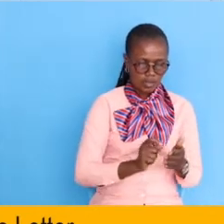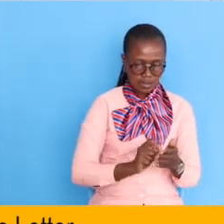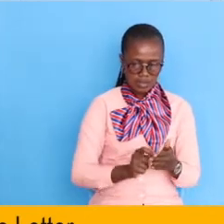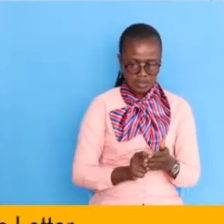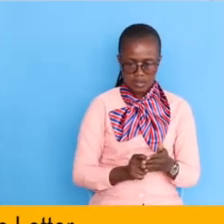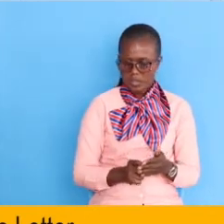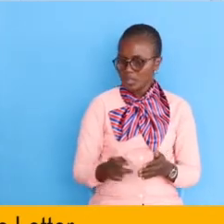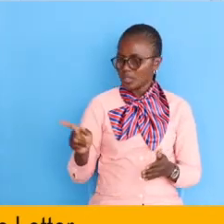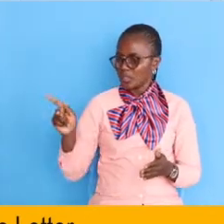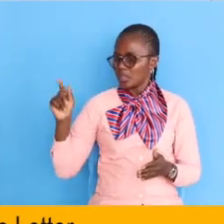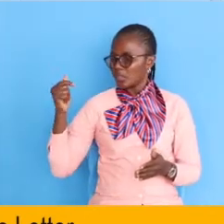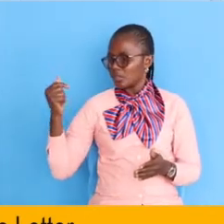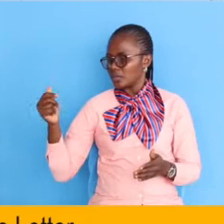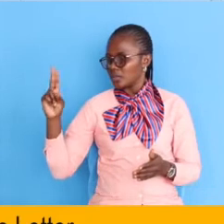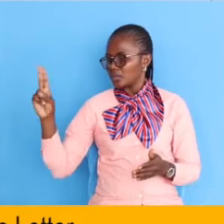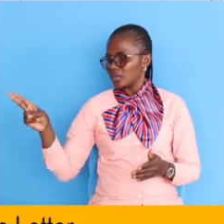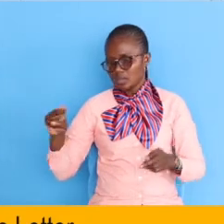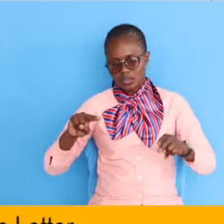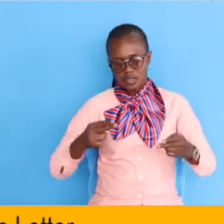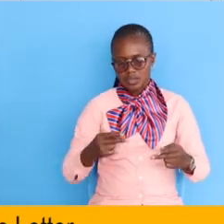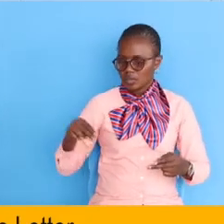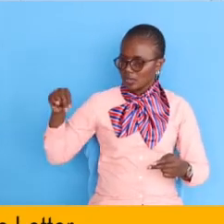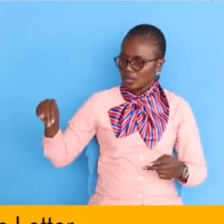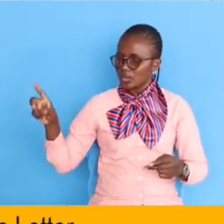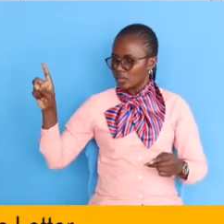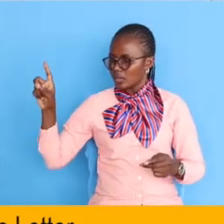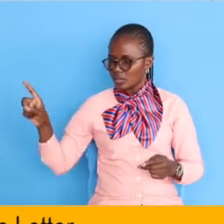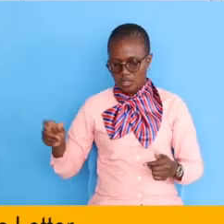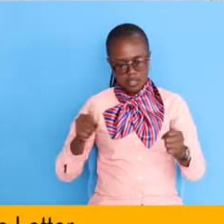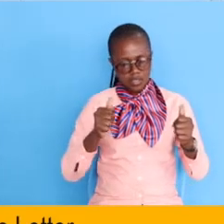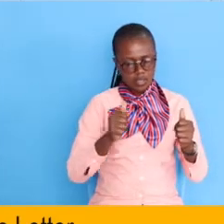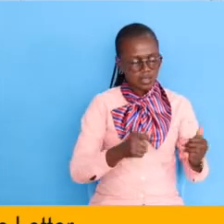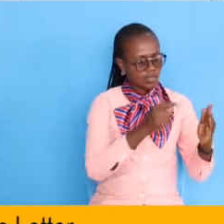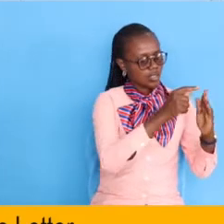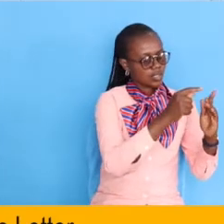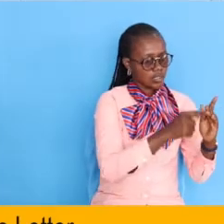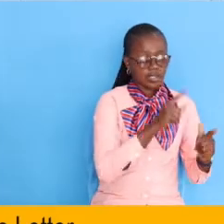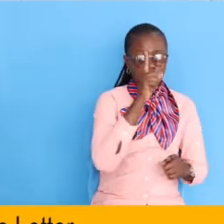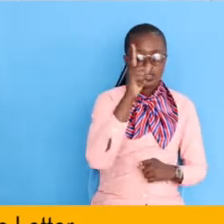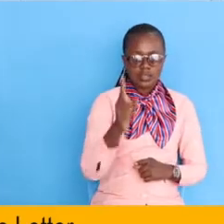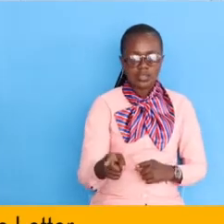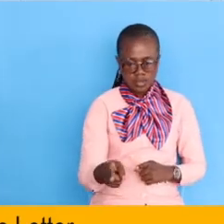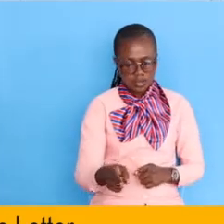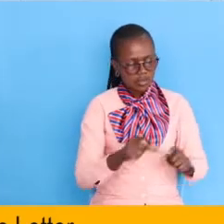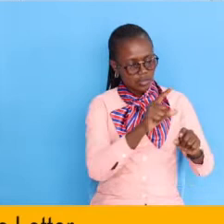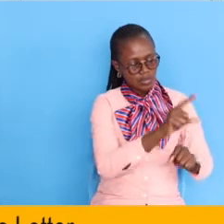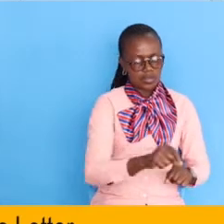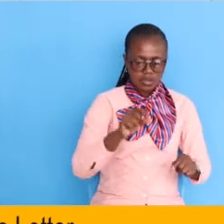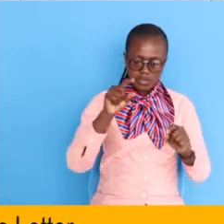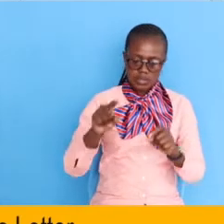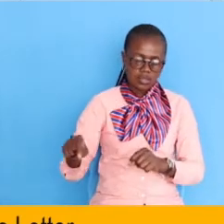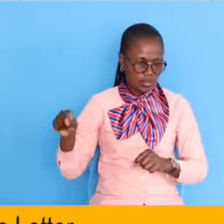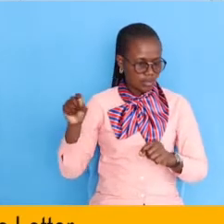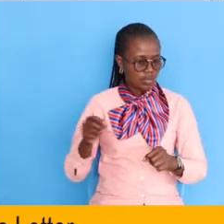the day which you are writing the letter. As I said, you can opt for any of these